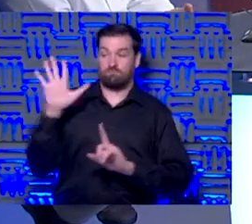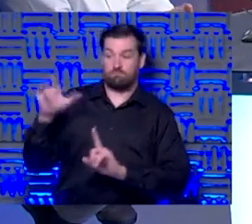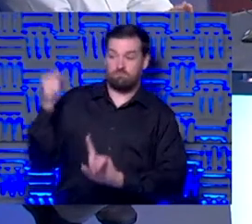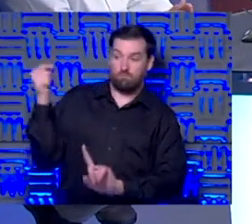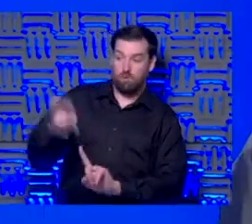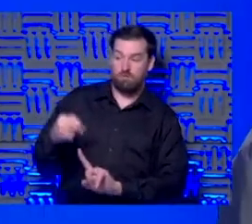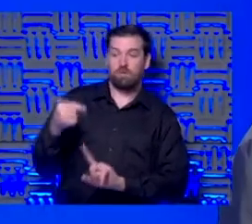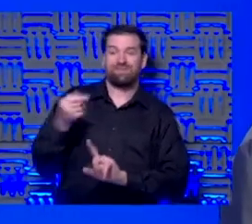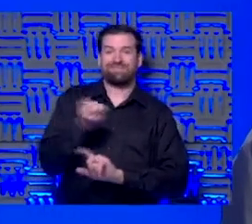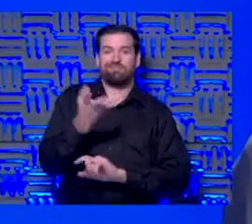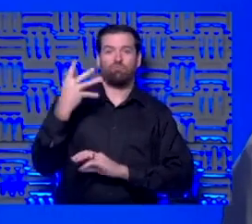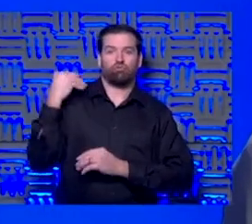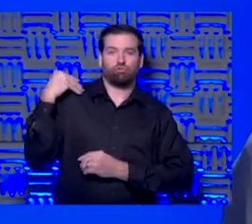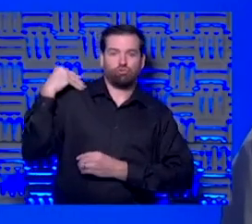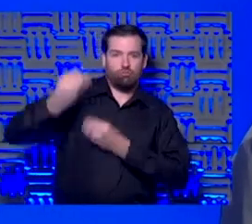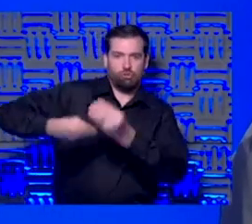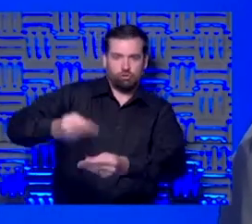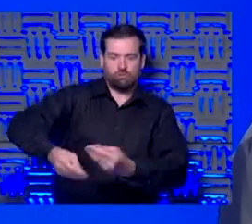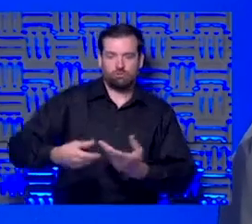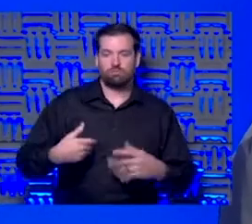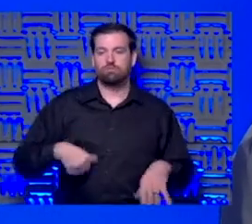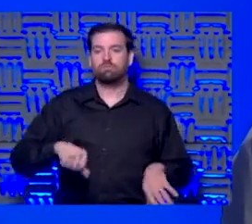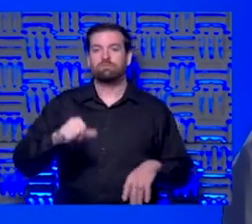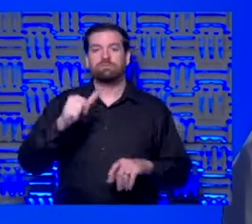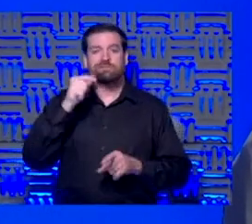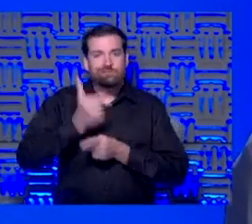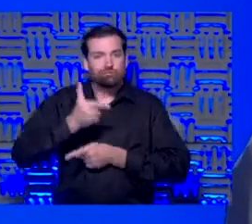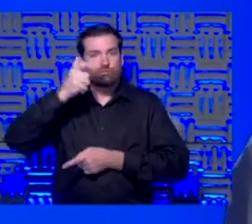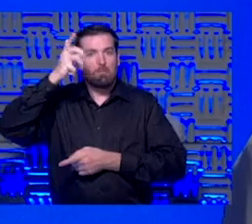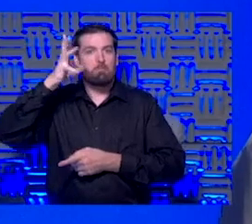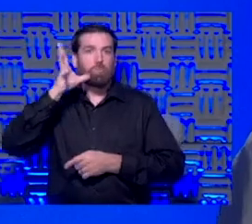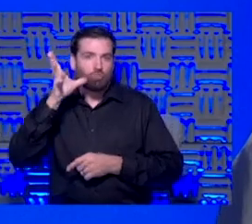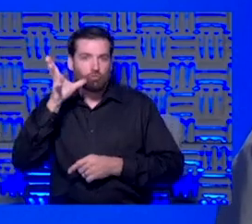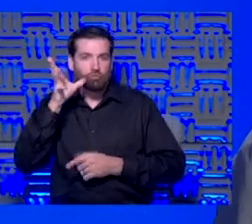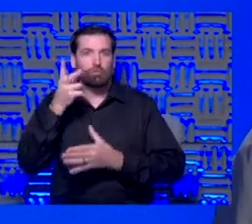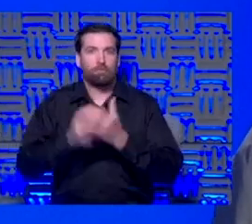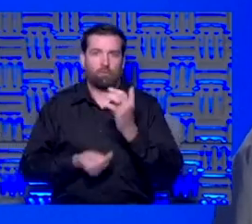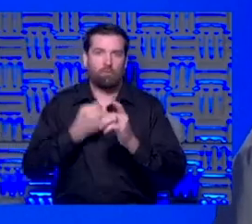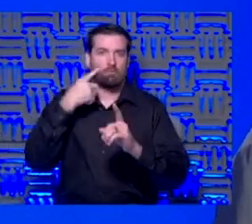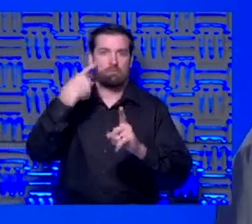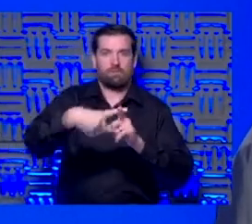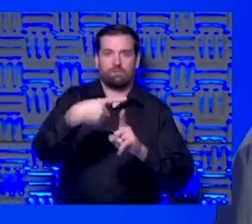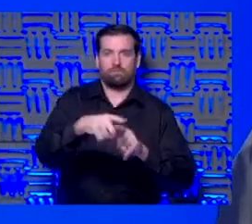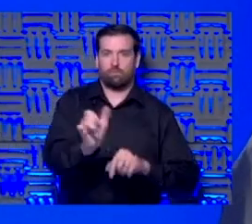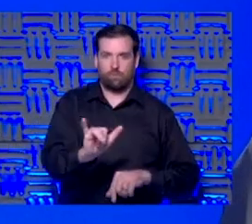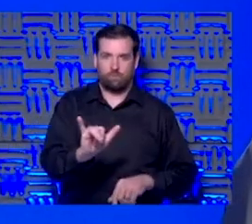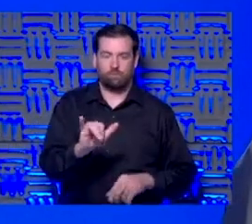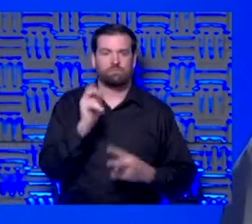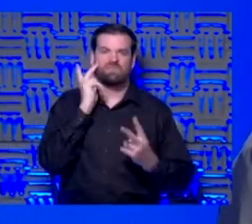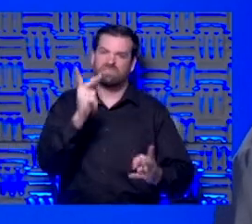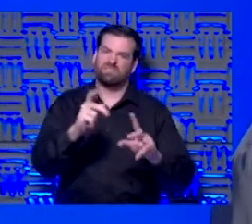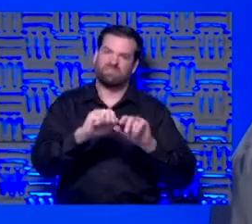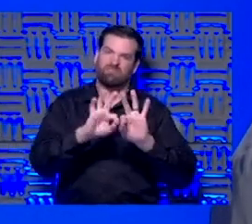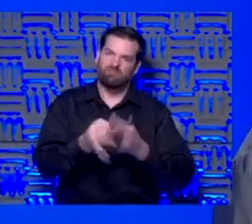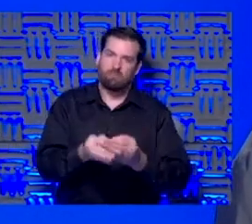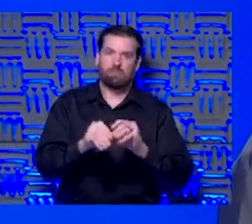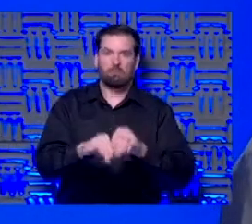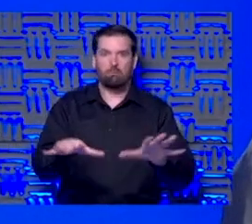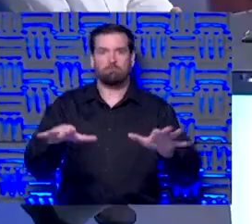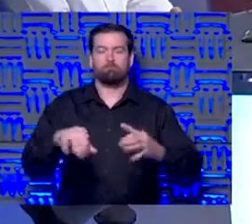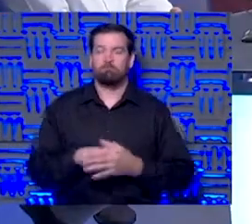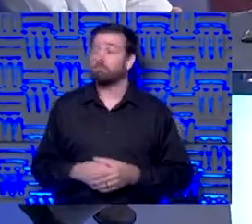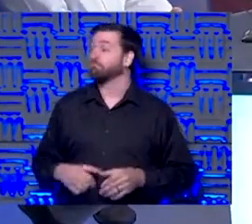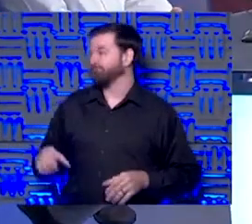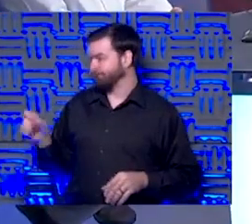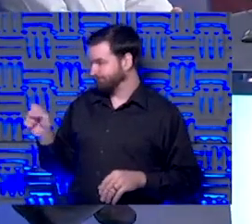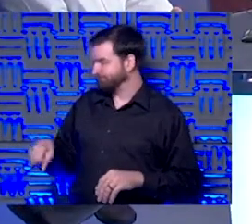about multi-generational, had a sister and a mother who was positive as well. Mm-hmm. So we're seeing it, I think, a lot in the families, just as you had talked about. Well, we